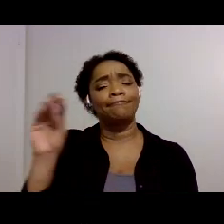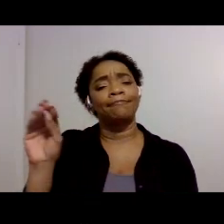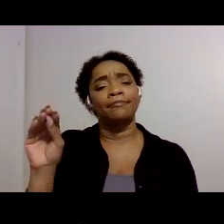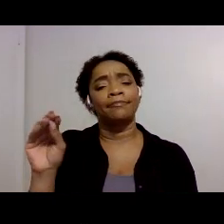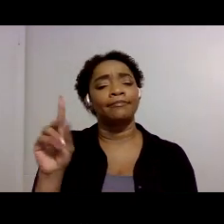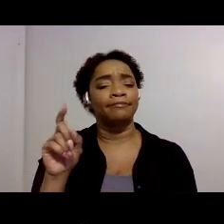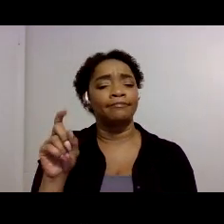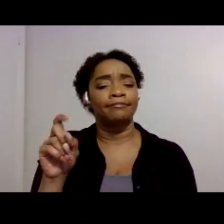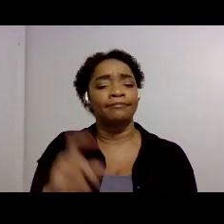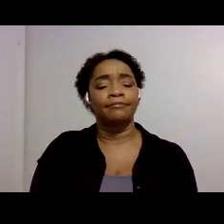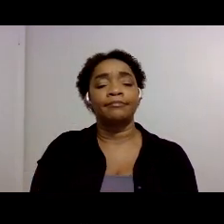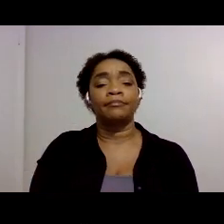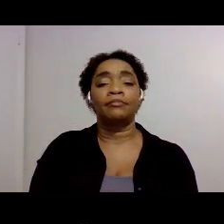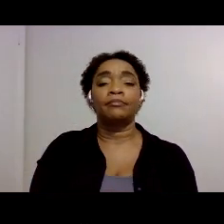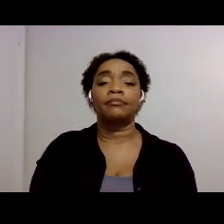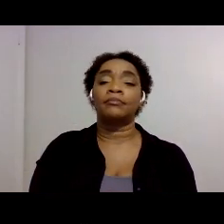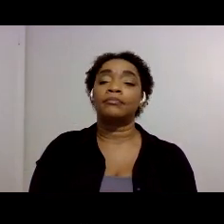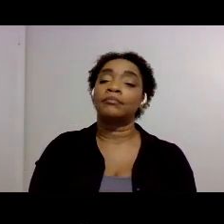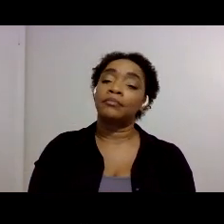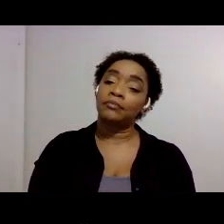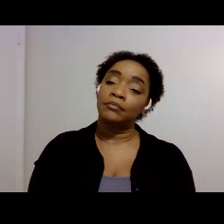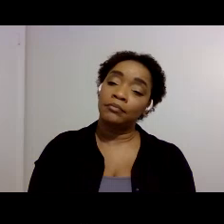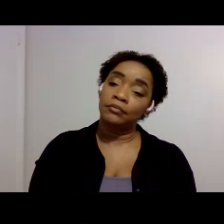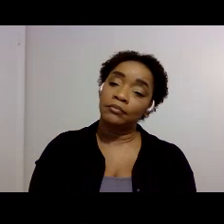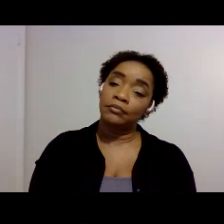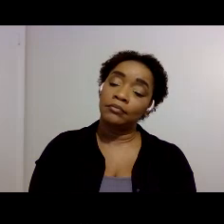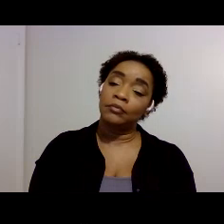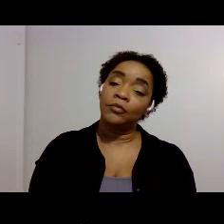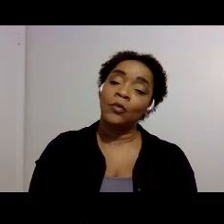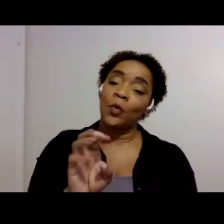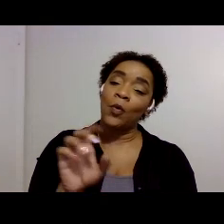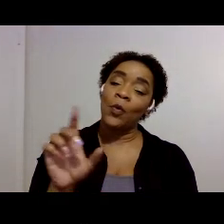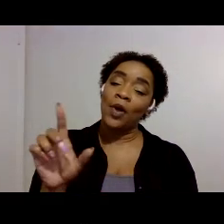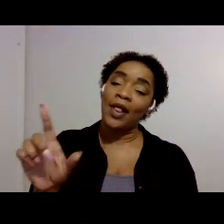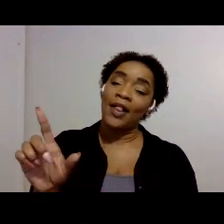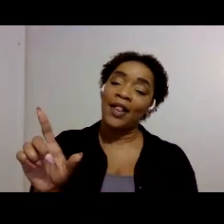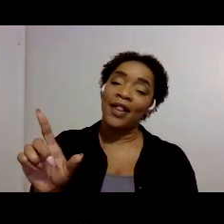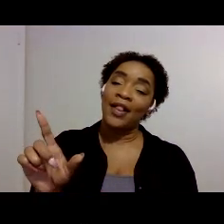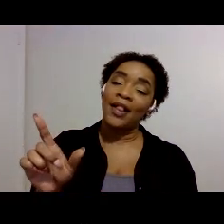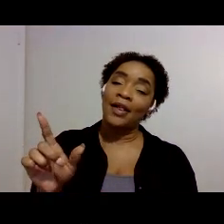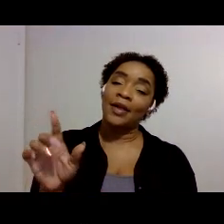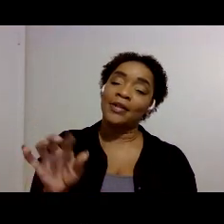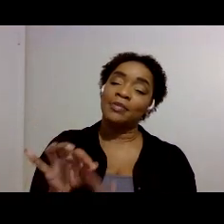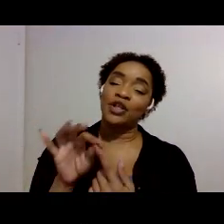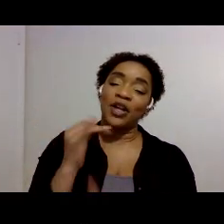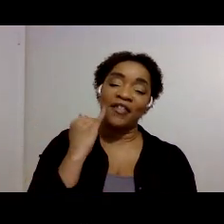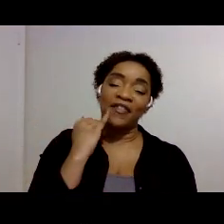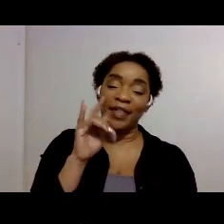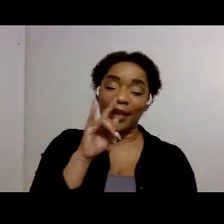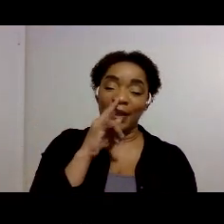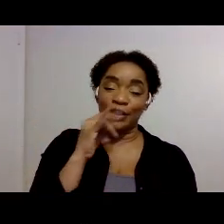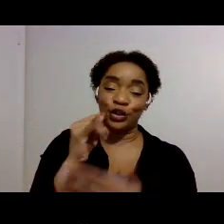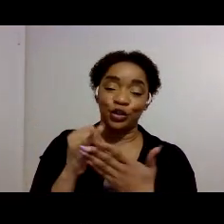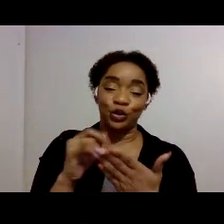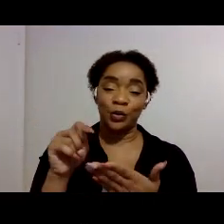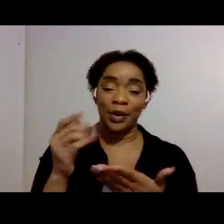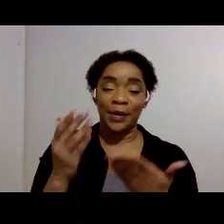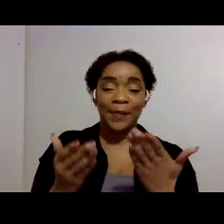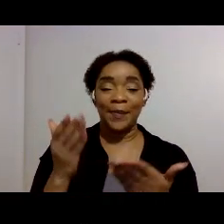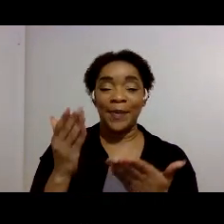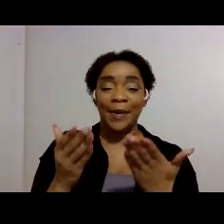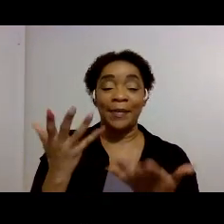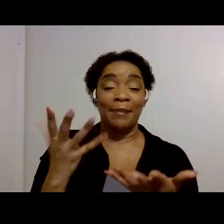Well, we don't, especially if the kids drew it, it's going to maybe a little wacky and may go against the decor of your